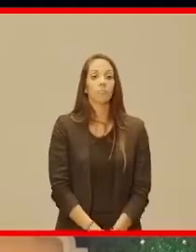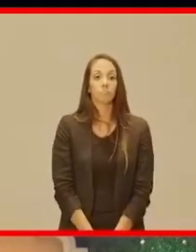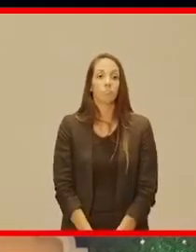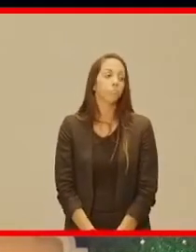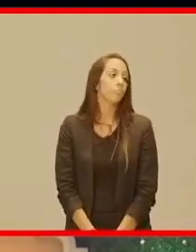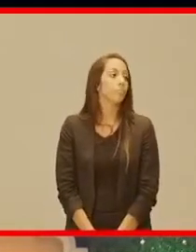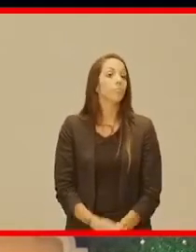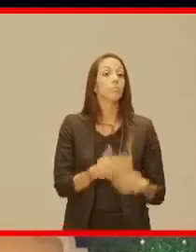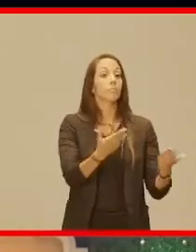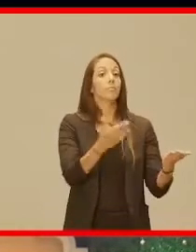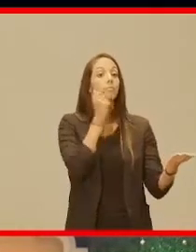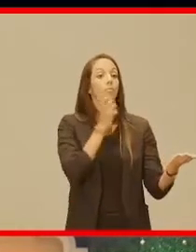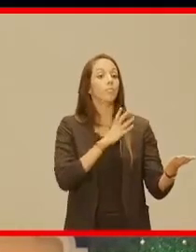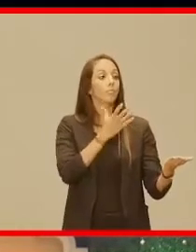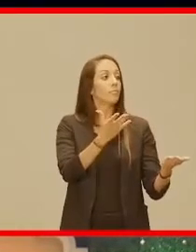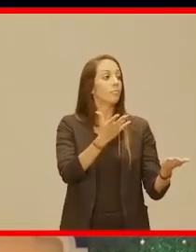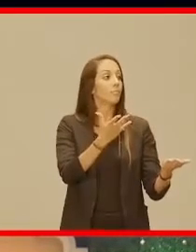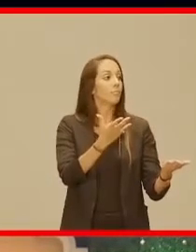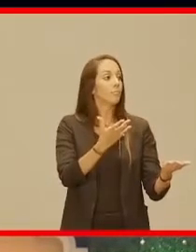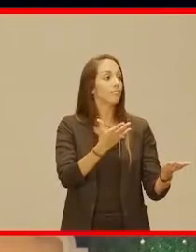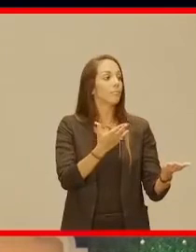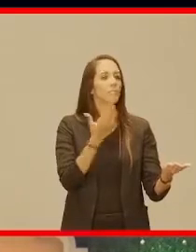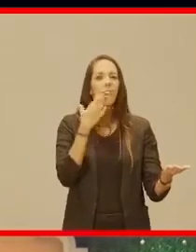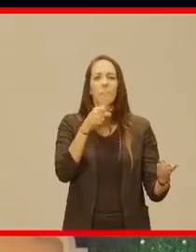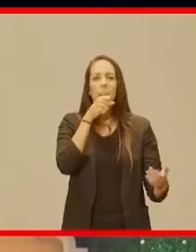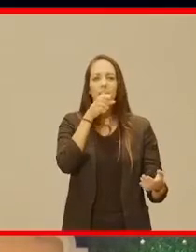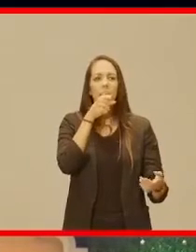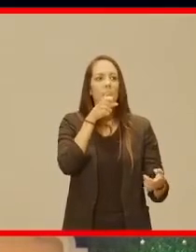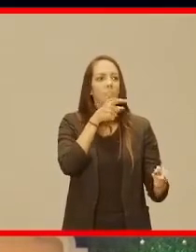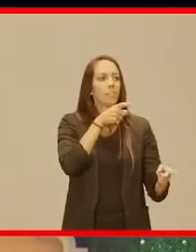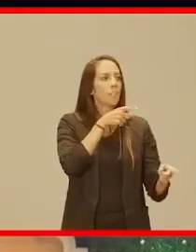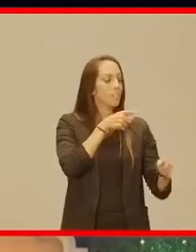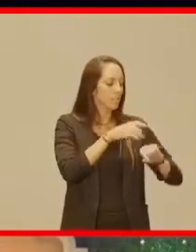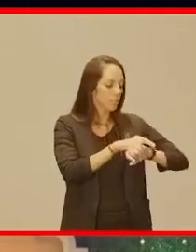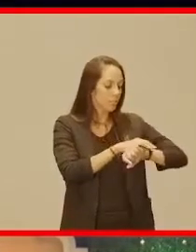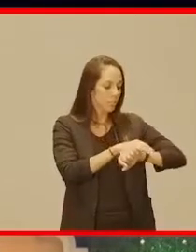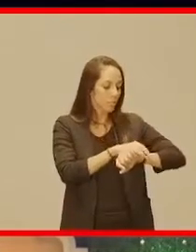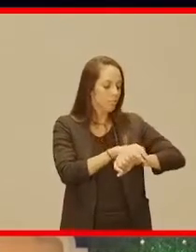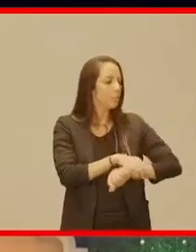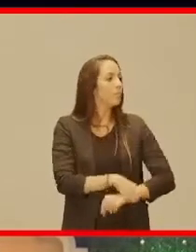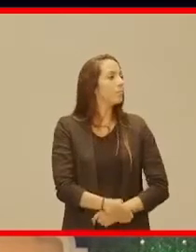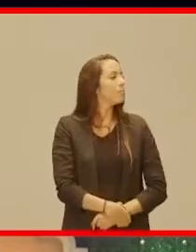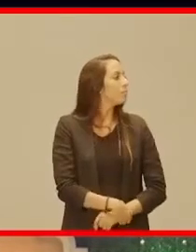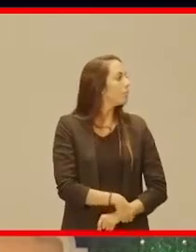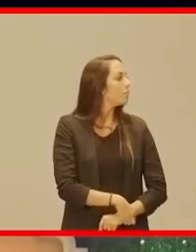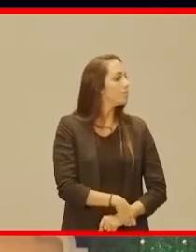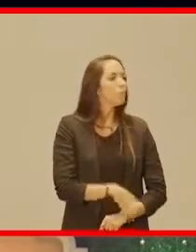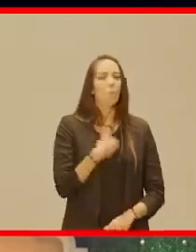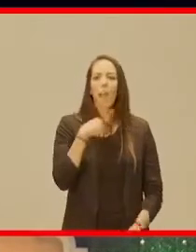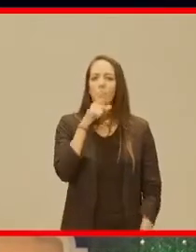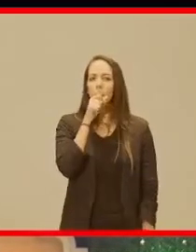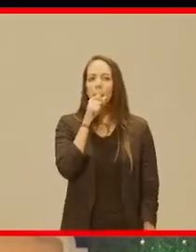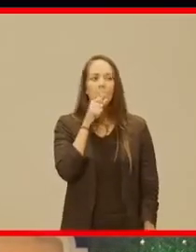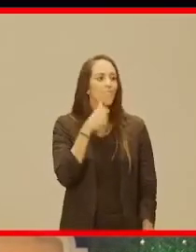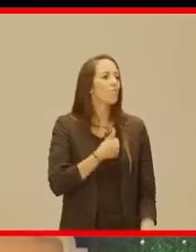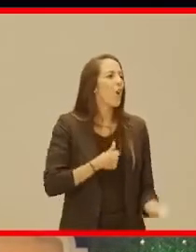Yes, ma'am. I don't know if she has a mic. We'll come to you in just I'm sorry. a second. We should be following Sarah. We'll come to you in just a second. We have a mic over here.